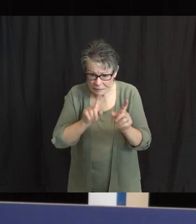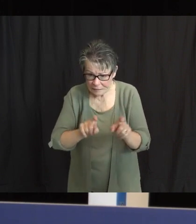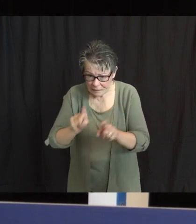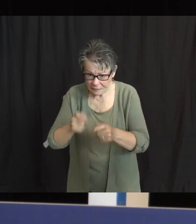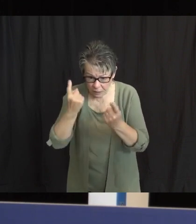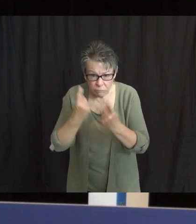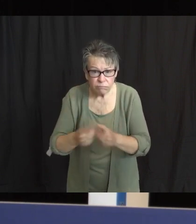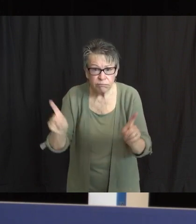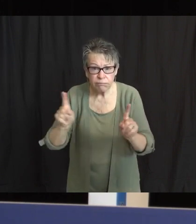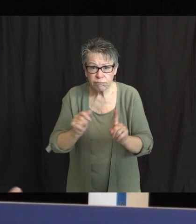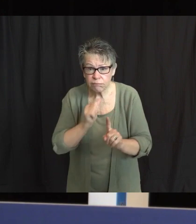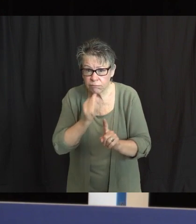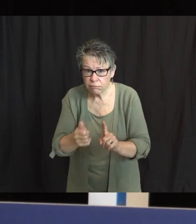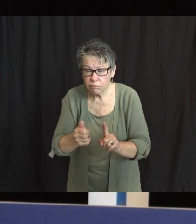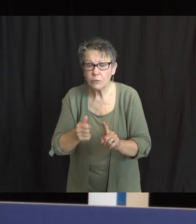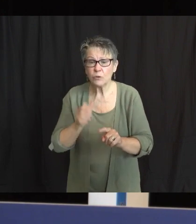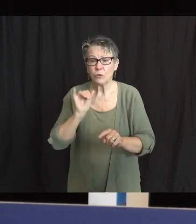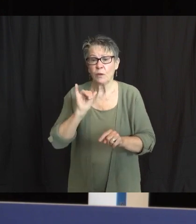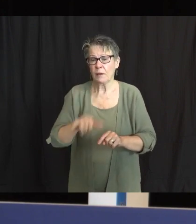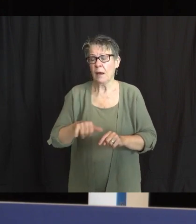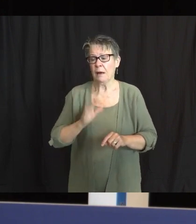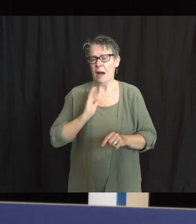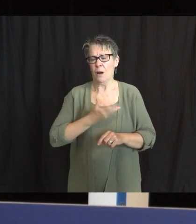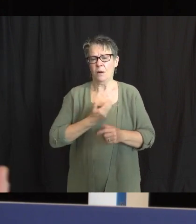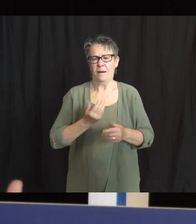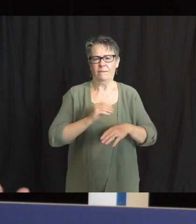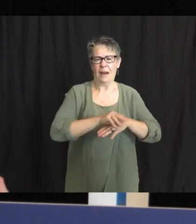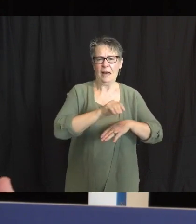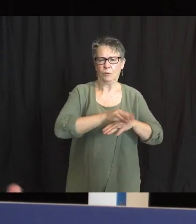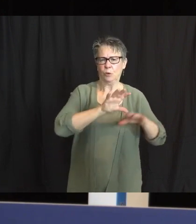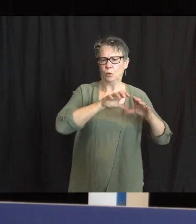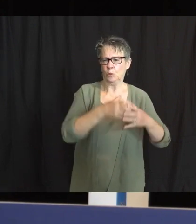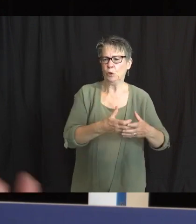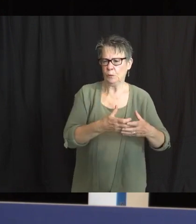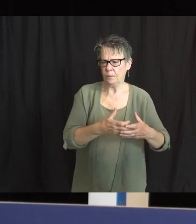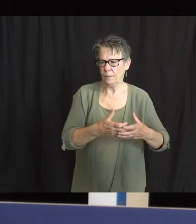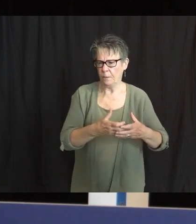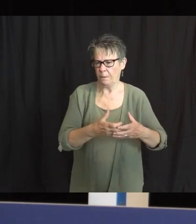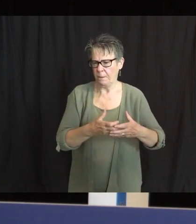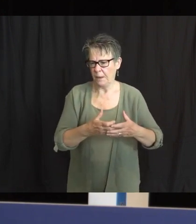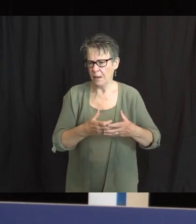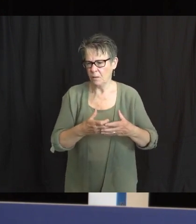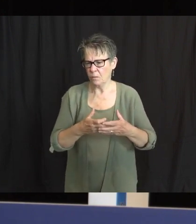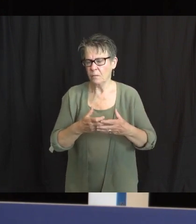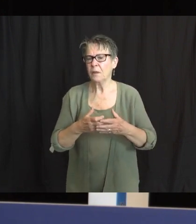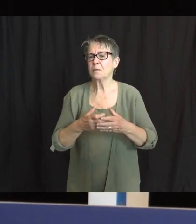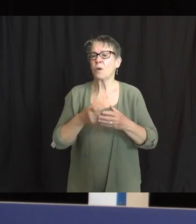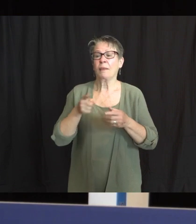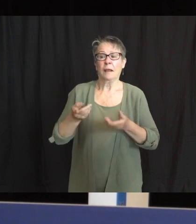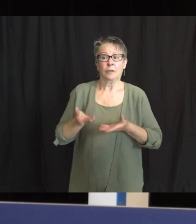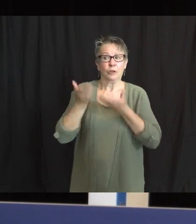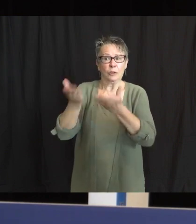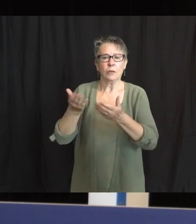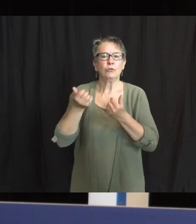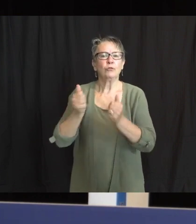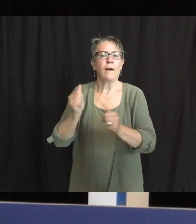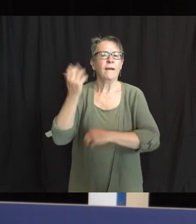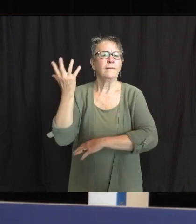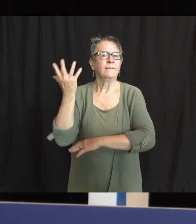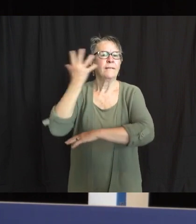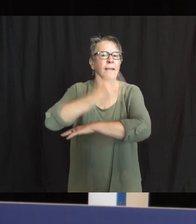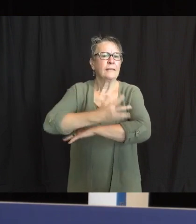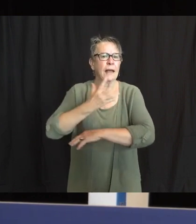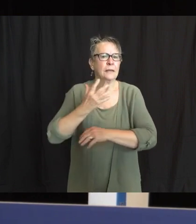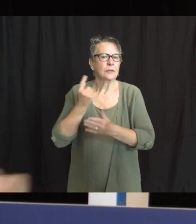Committee, recommended a 5-day course of treatment on a first-come, first-served basis as early as possible in patients with severe disease